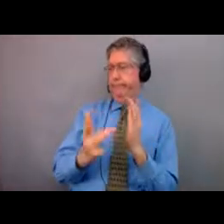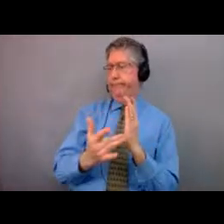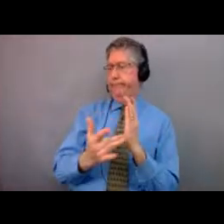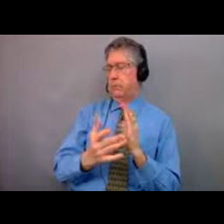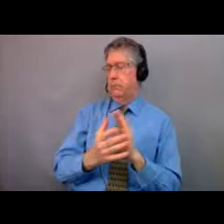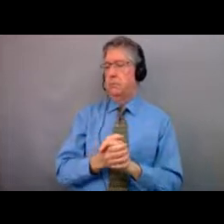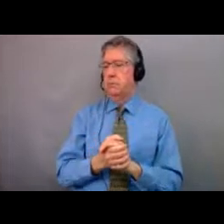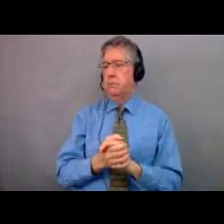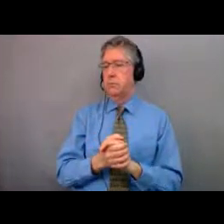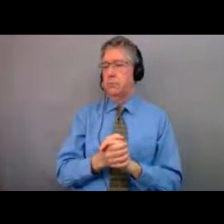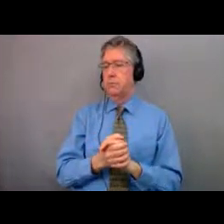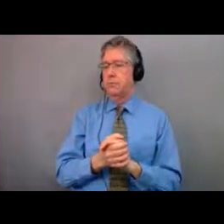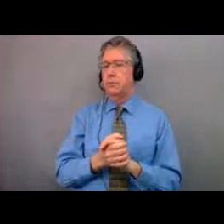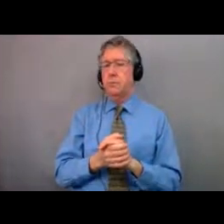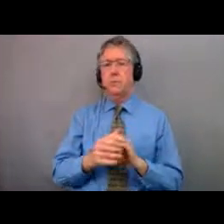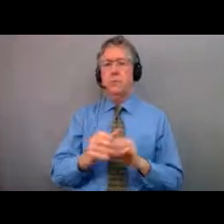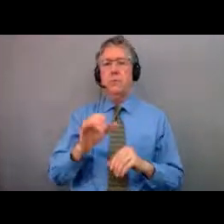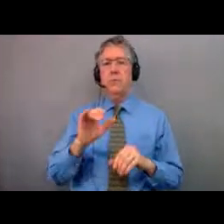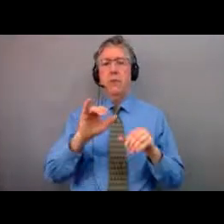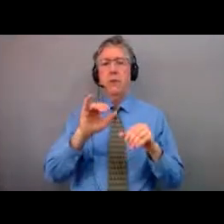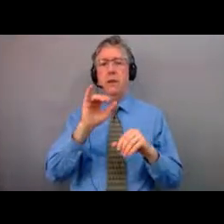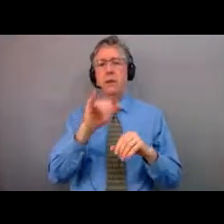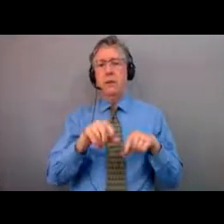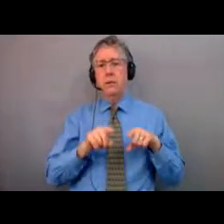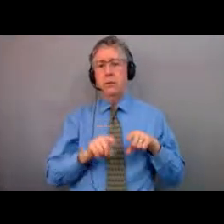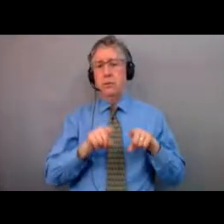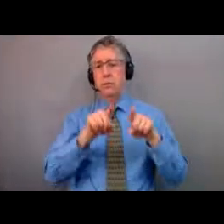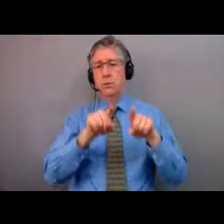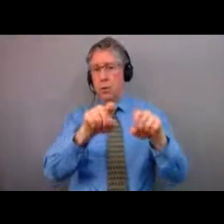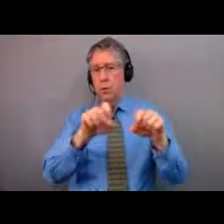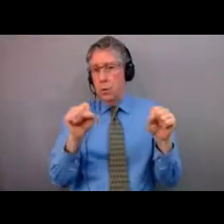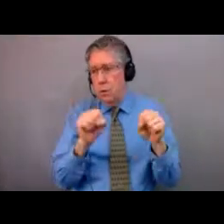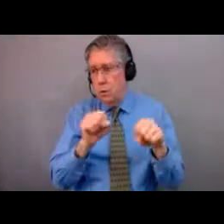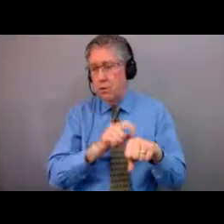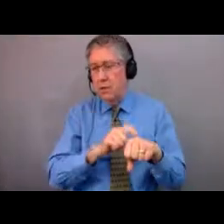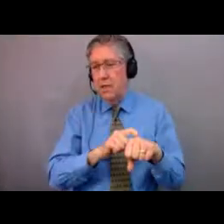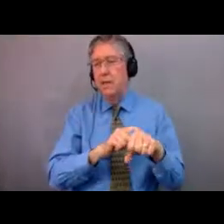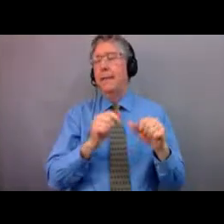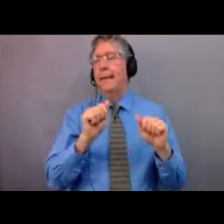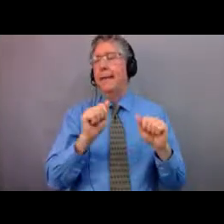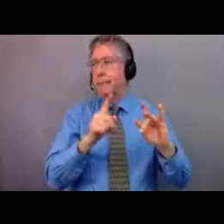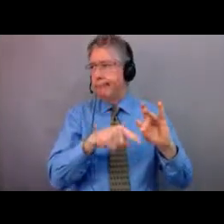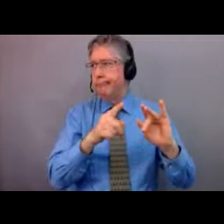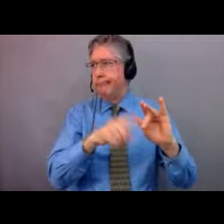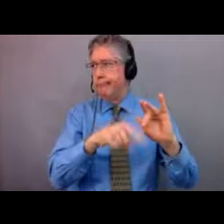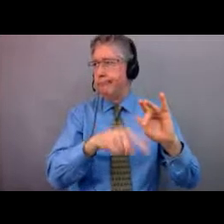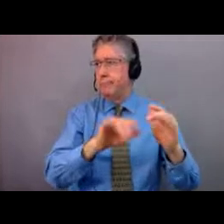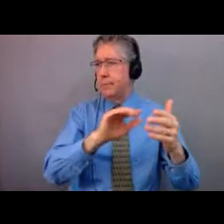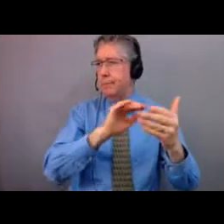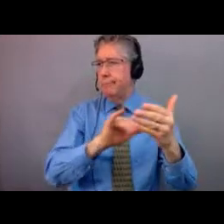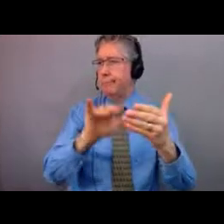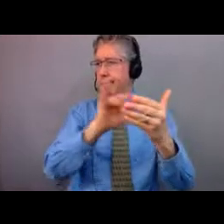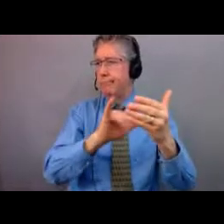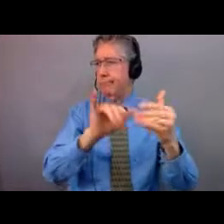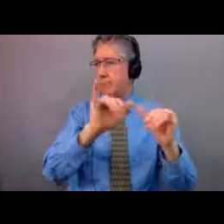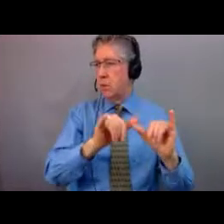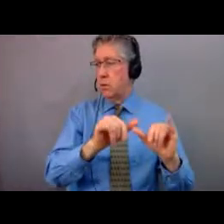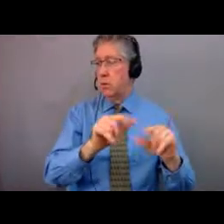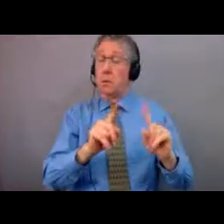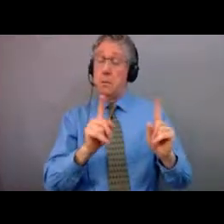In general, winter observations are sort of a gap, but we've been